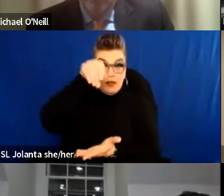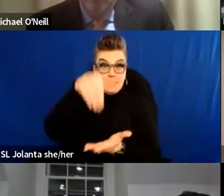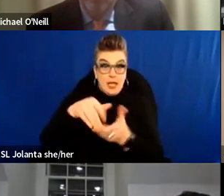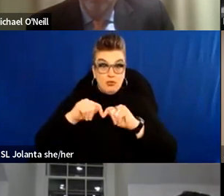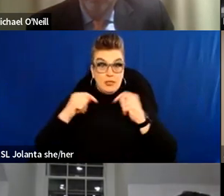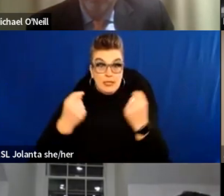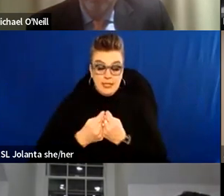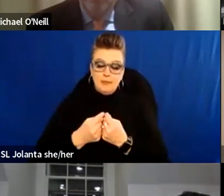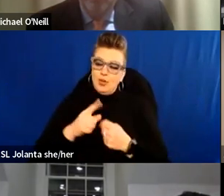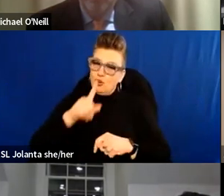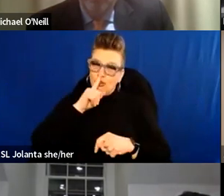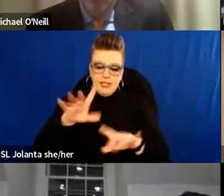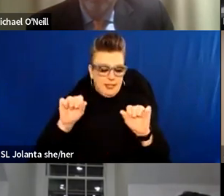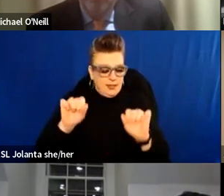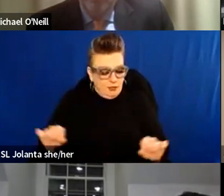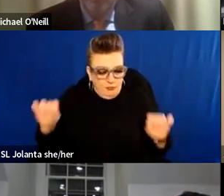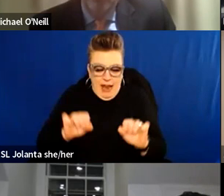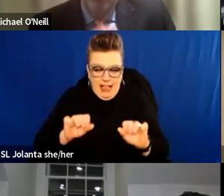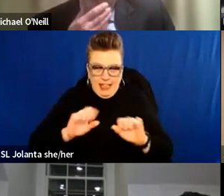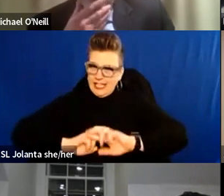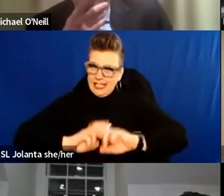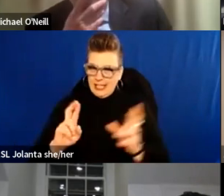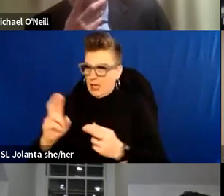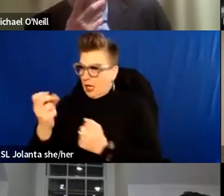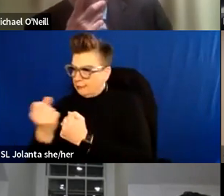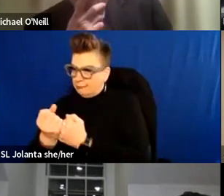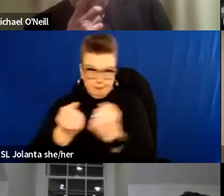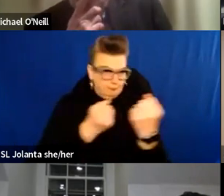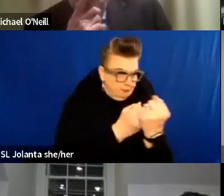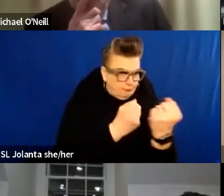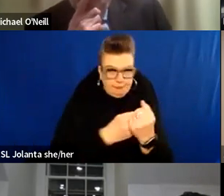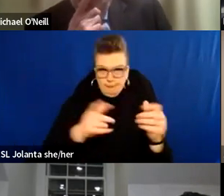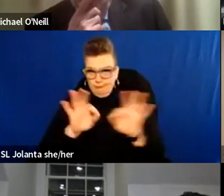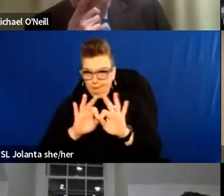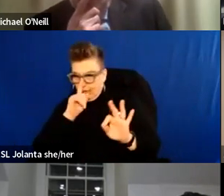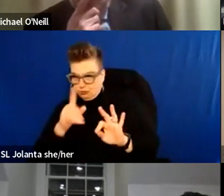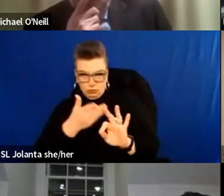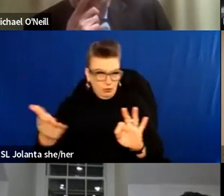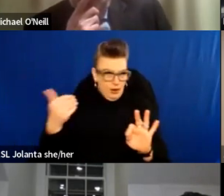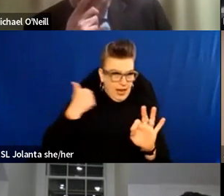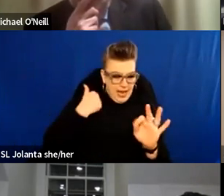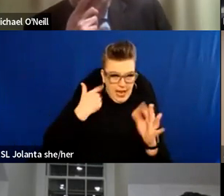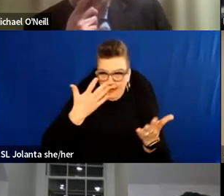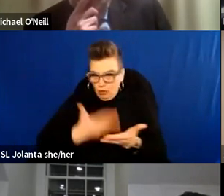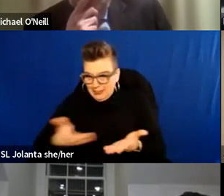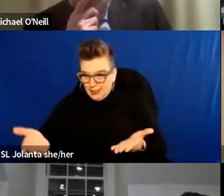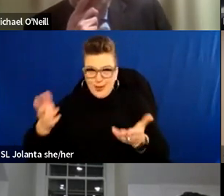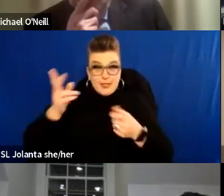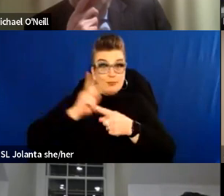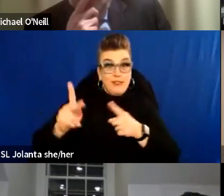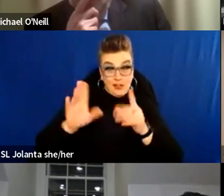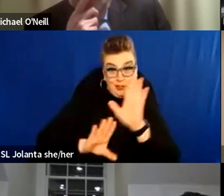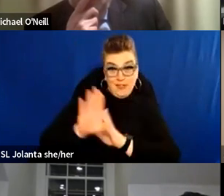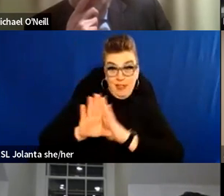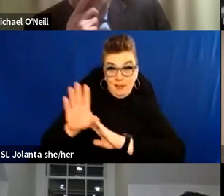really rallying to support them to ensure that they have the resources and all of the professional development that's needed and